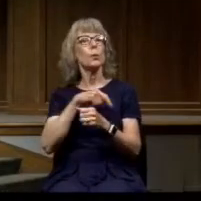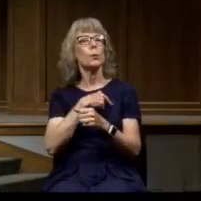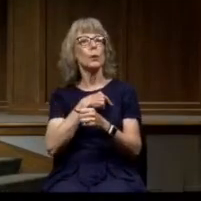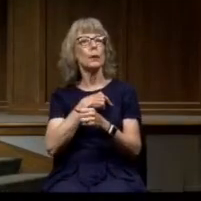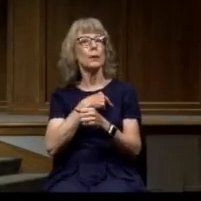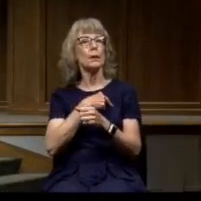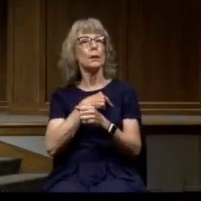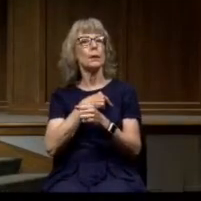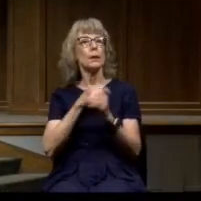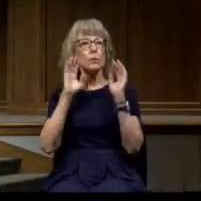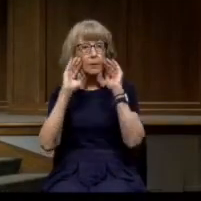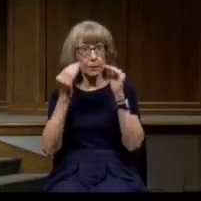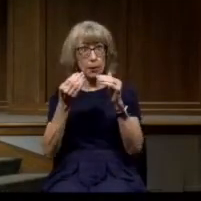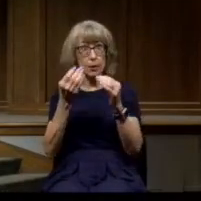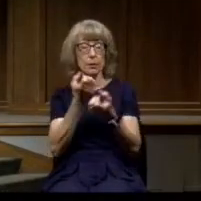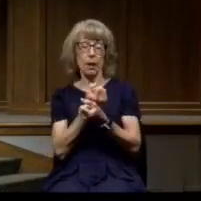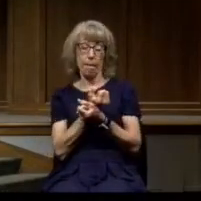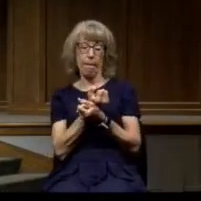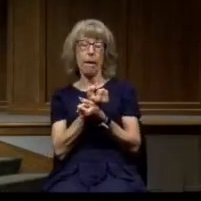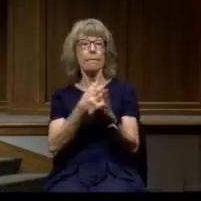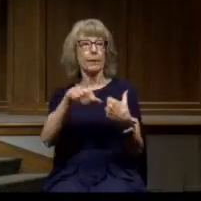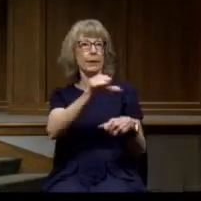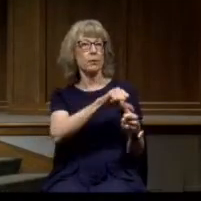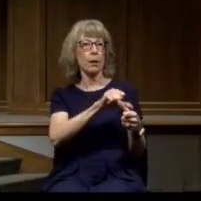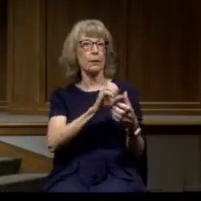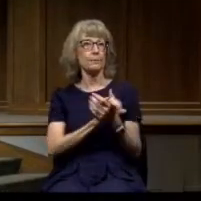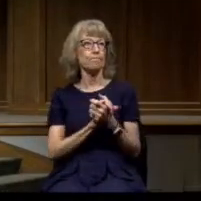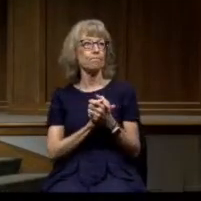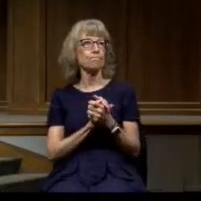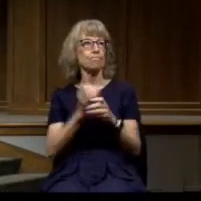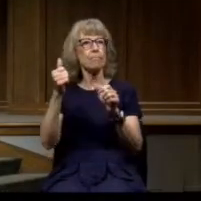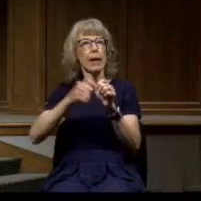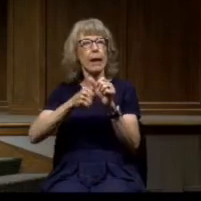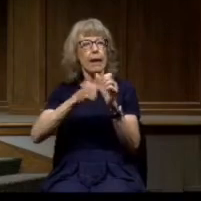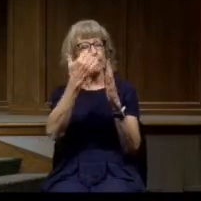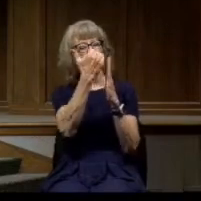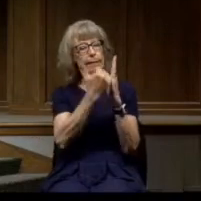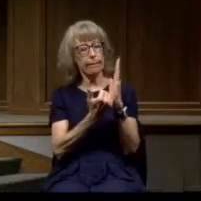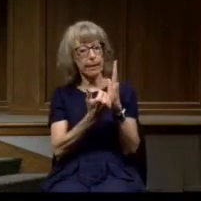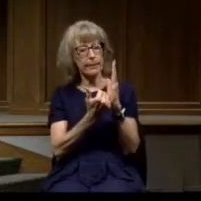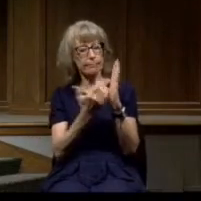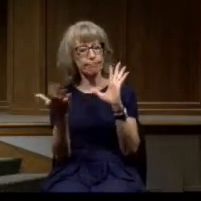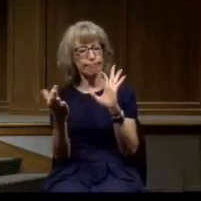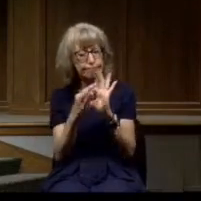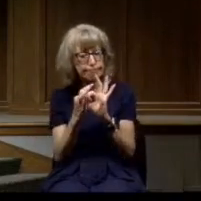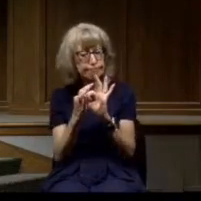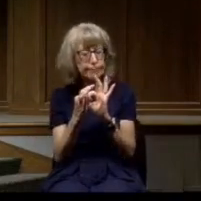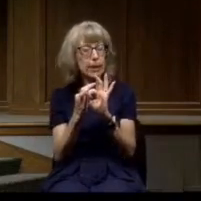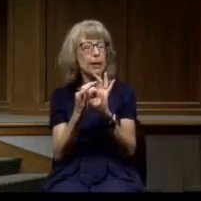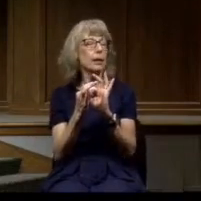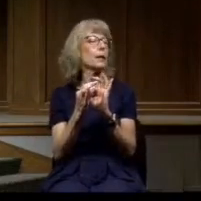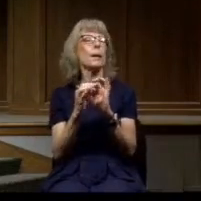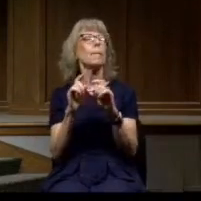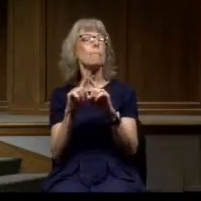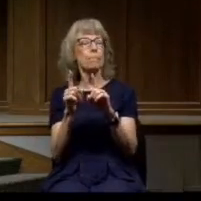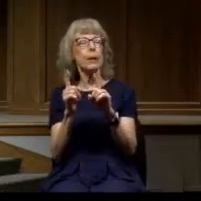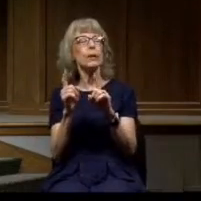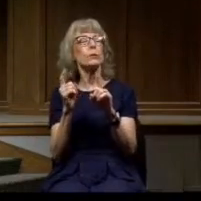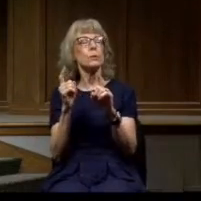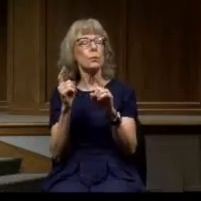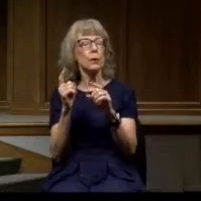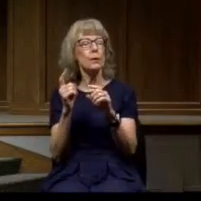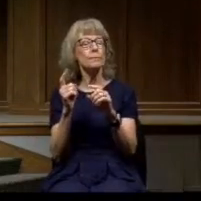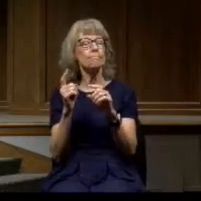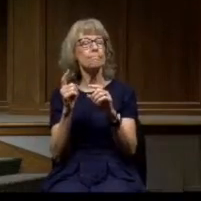home base. Not every series will directly tie to those words, but we'll keep coming back to them over and over and over